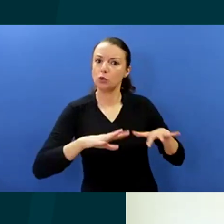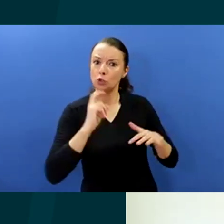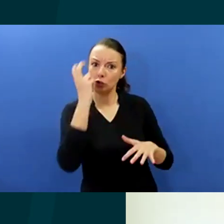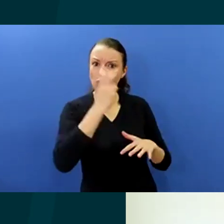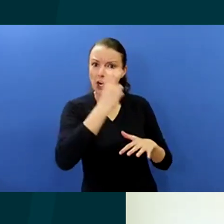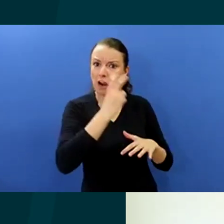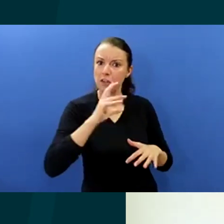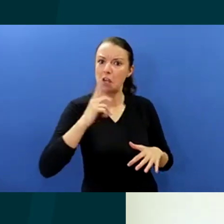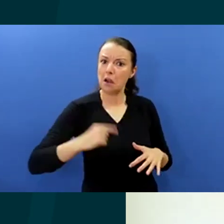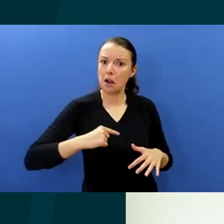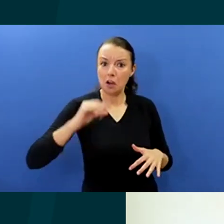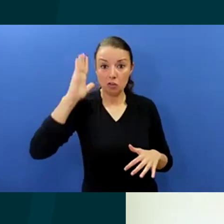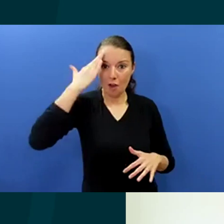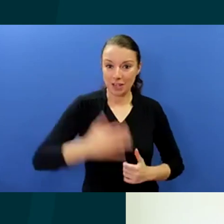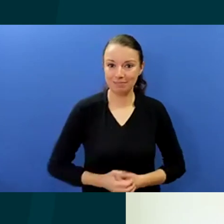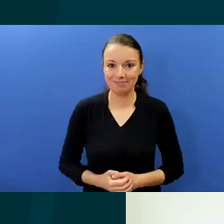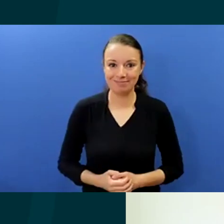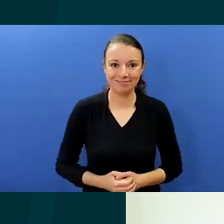learn today.